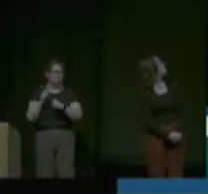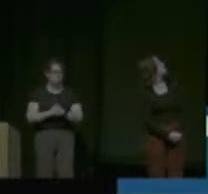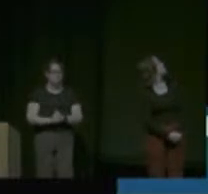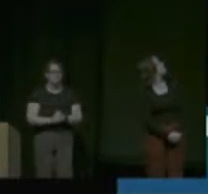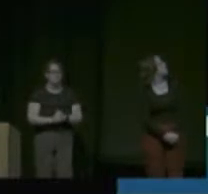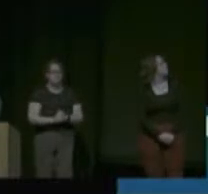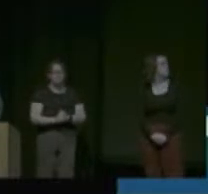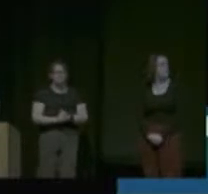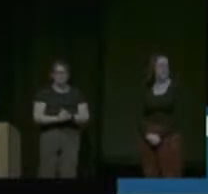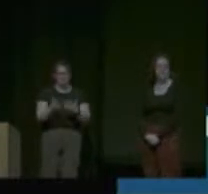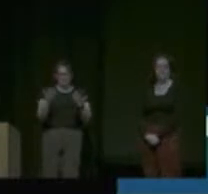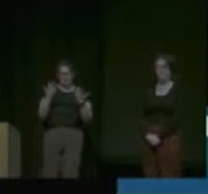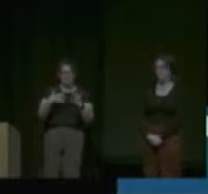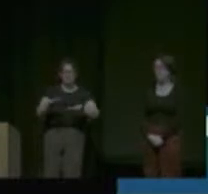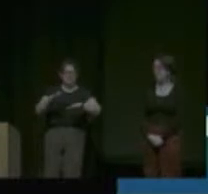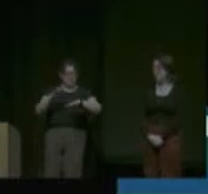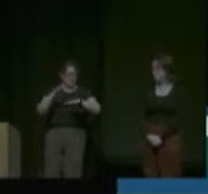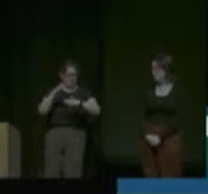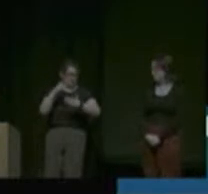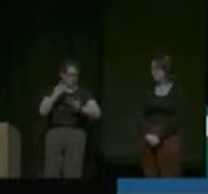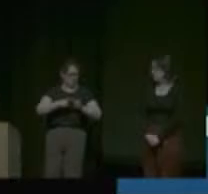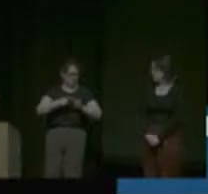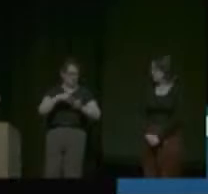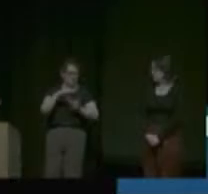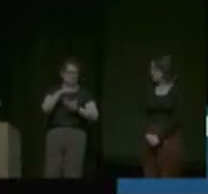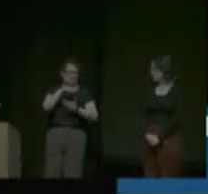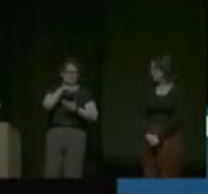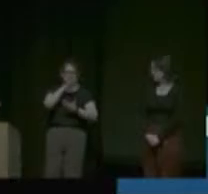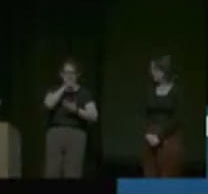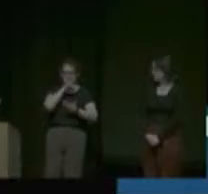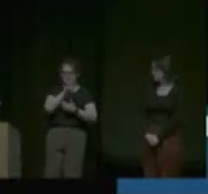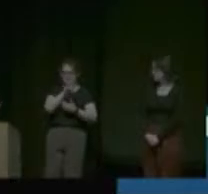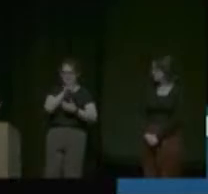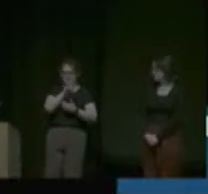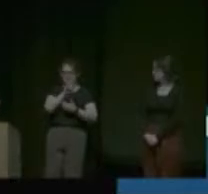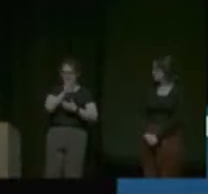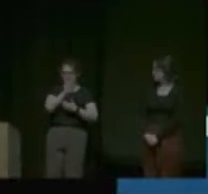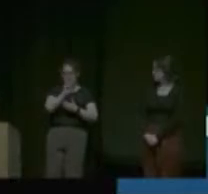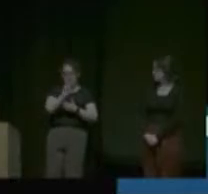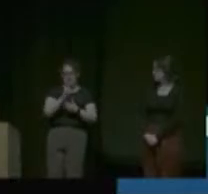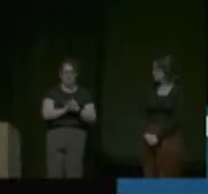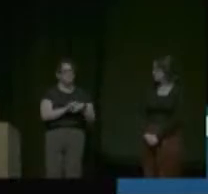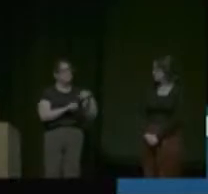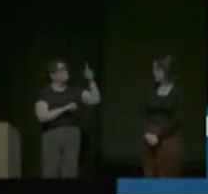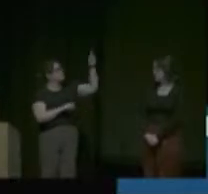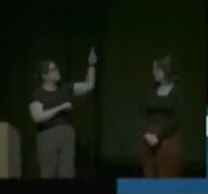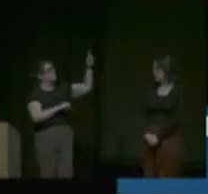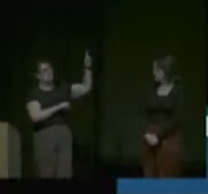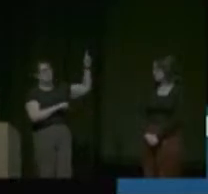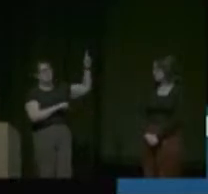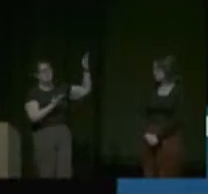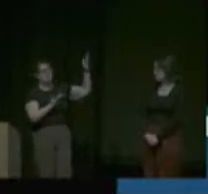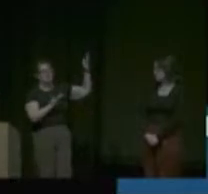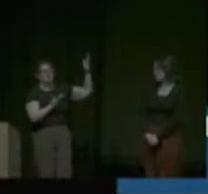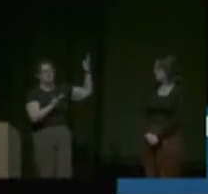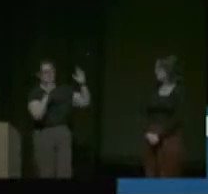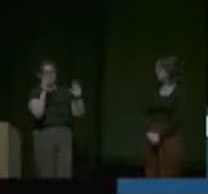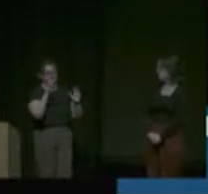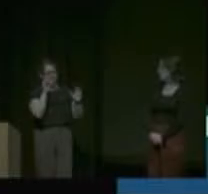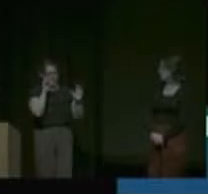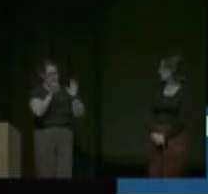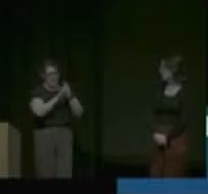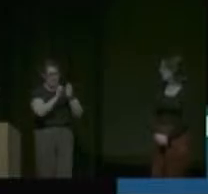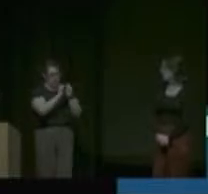So we did touch on the debris quite a bit, but this is kind of a map or an arrow diagram of how it works. Again, it gets screened at